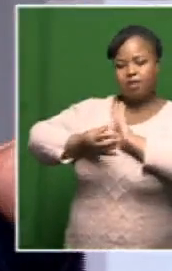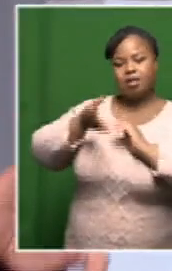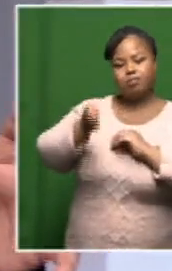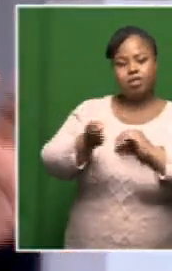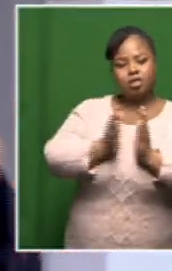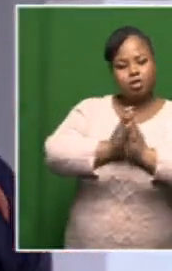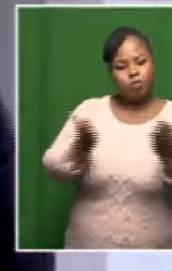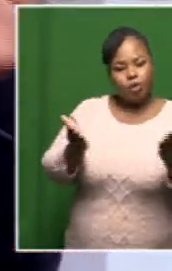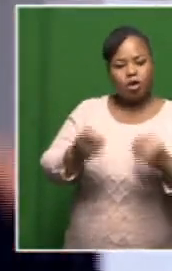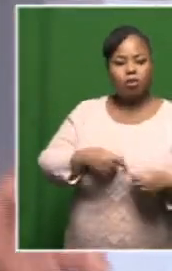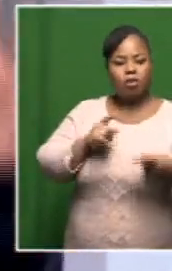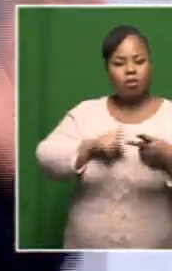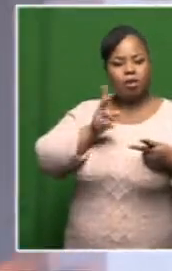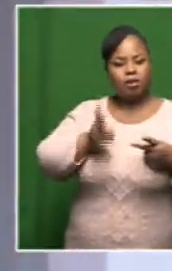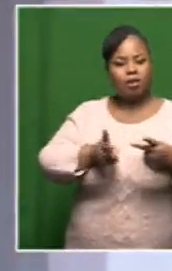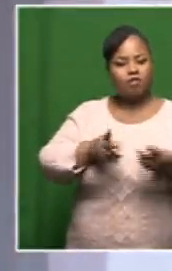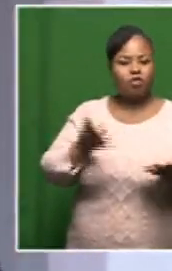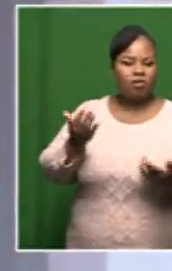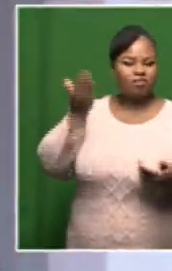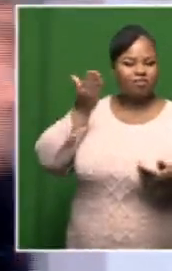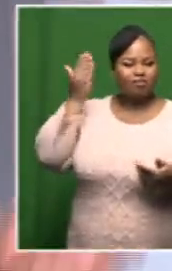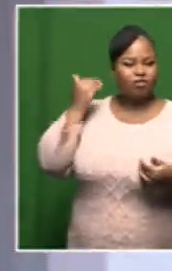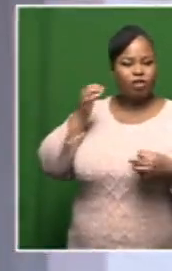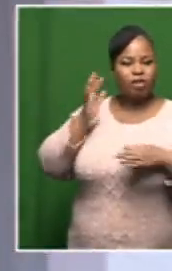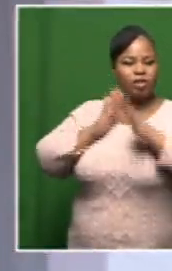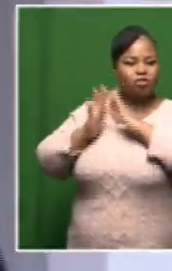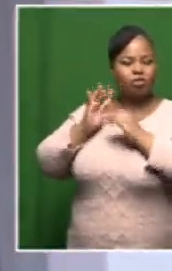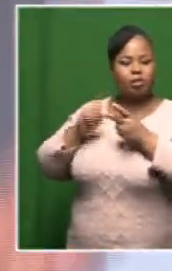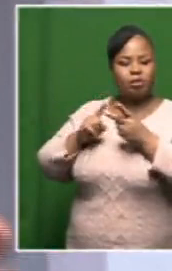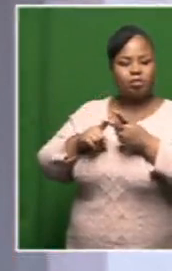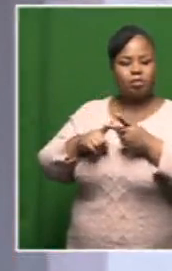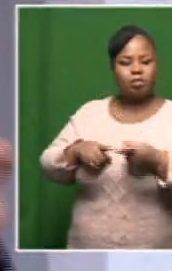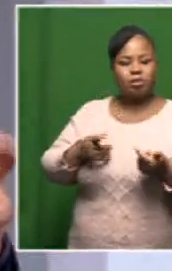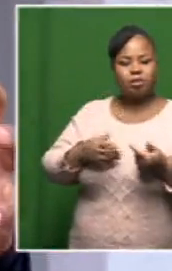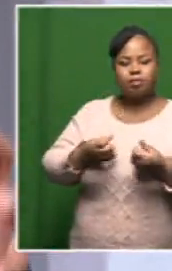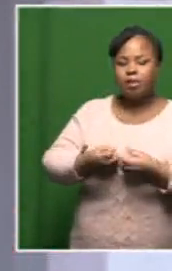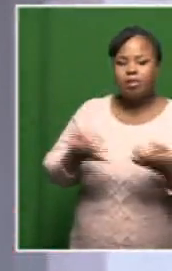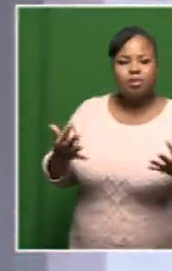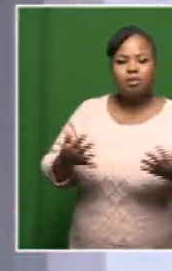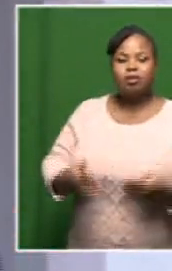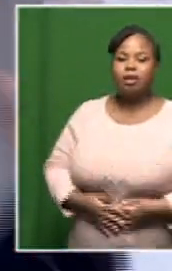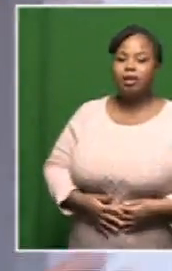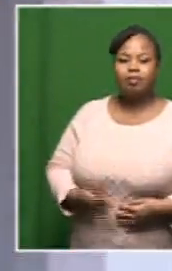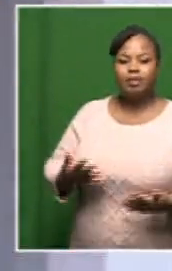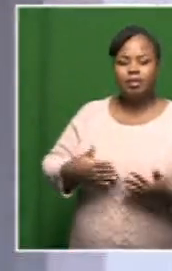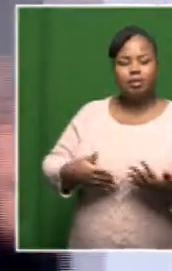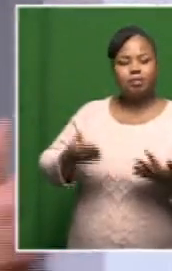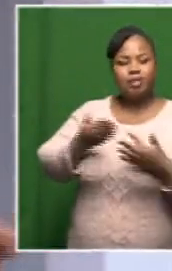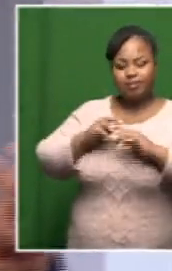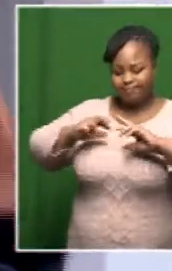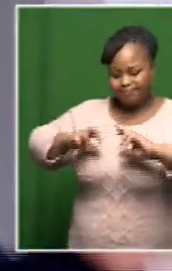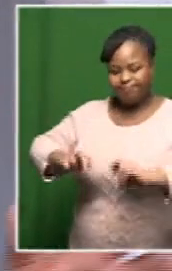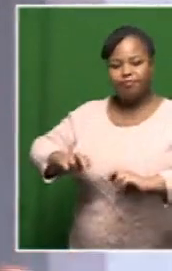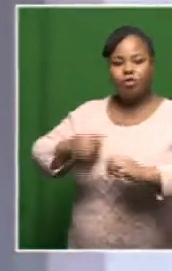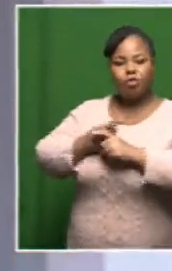a historical landscape, and there are biographies and their scores. There are case studies of